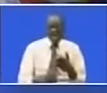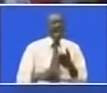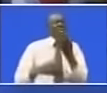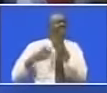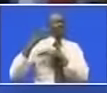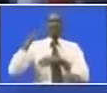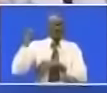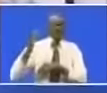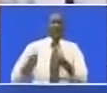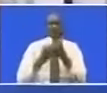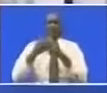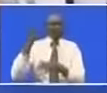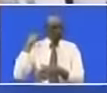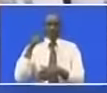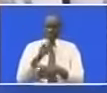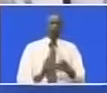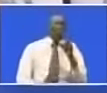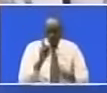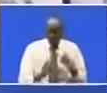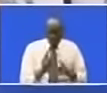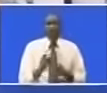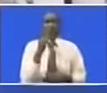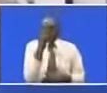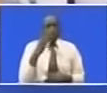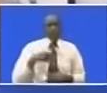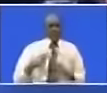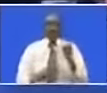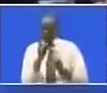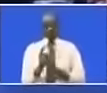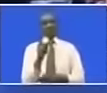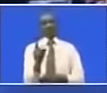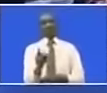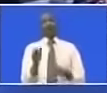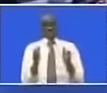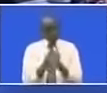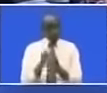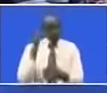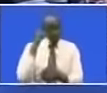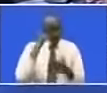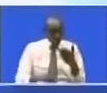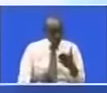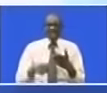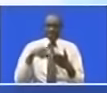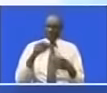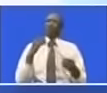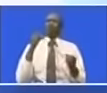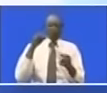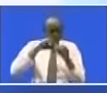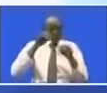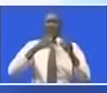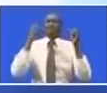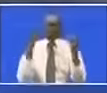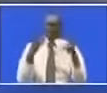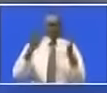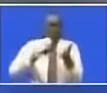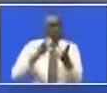historic in Tanzania, a tight race among two presidential candidates and recording the highest number of voters. At